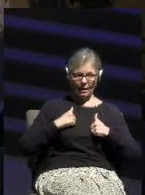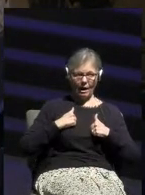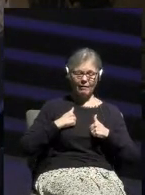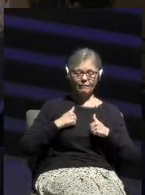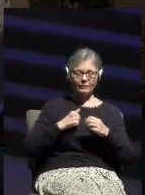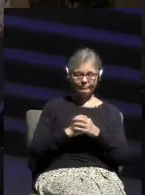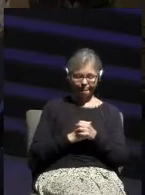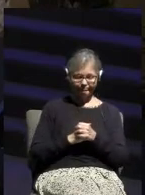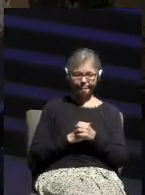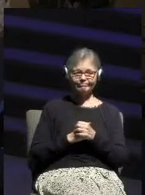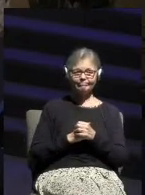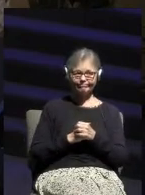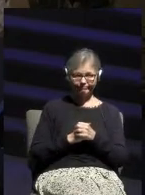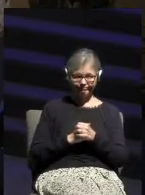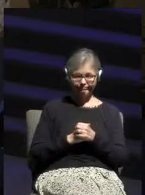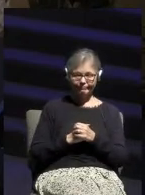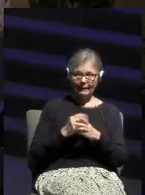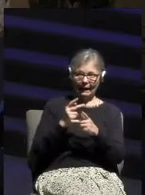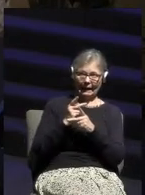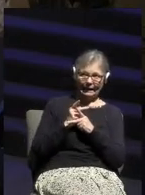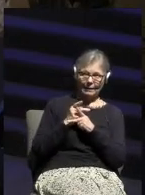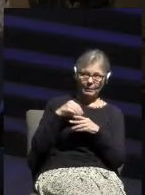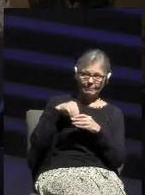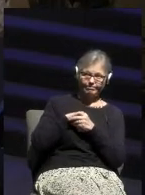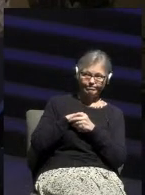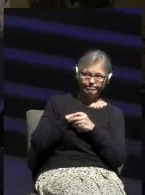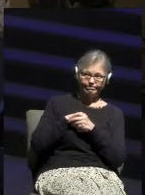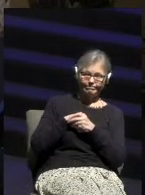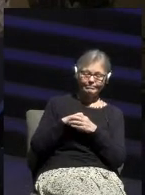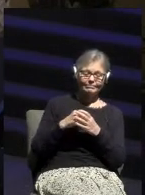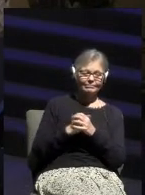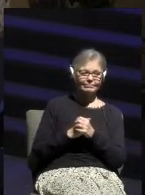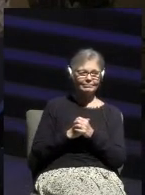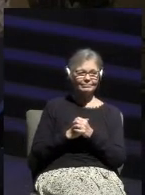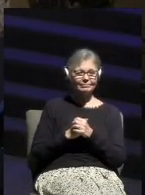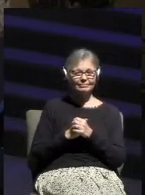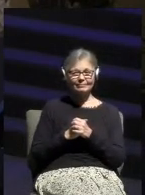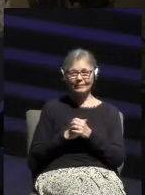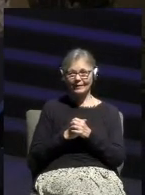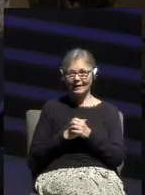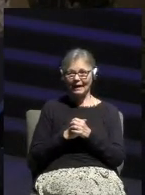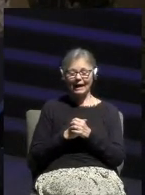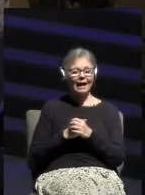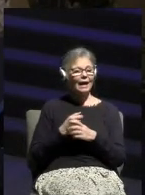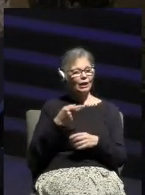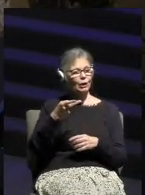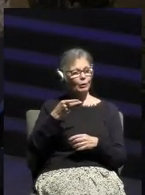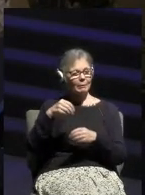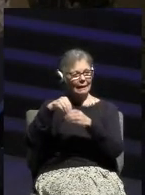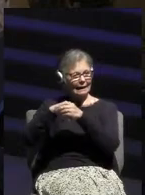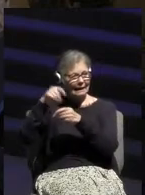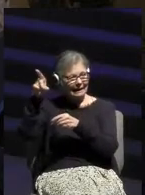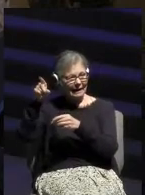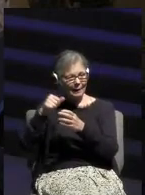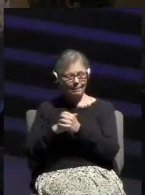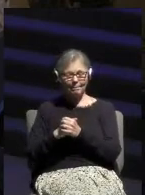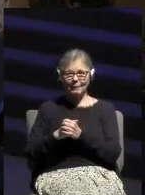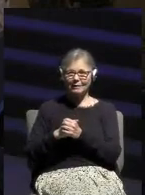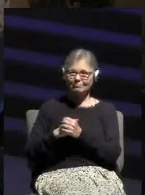I nor you want to walk in this life without Him. And so we need to be in Him. Somebody say, I need to be in